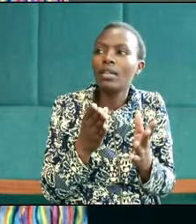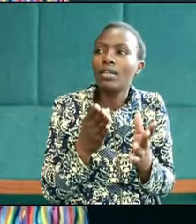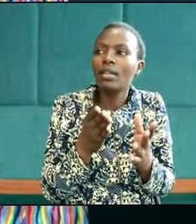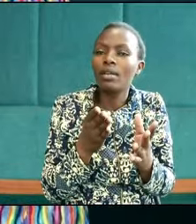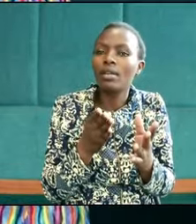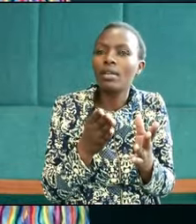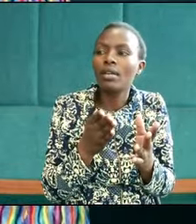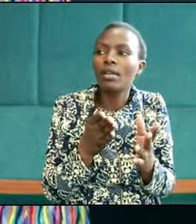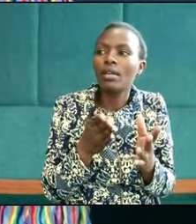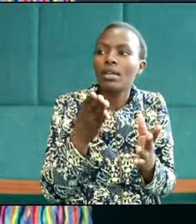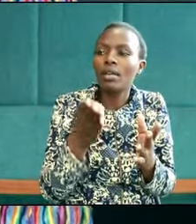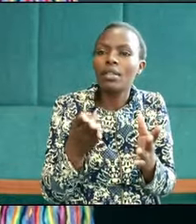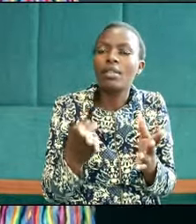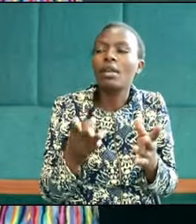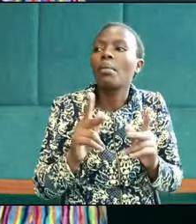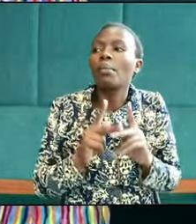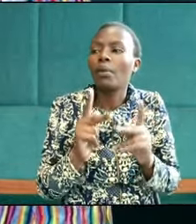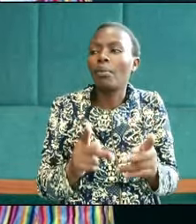with mankind.